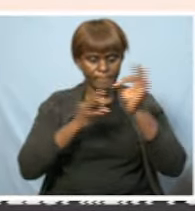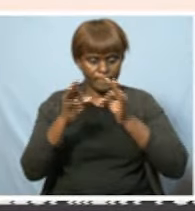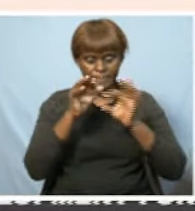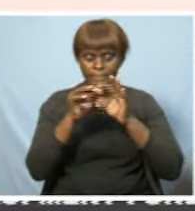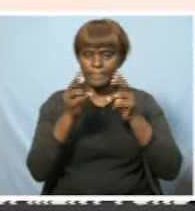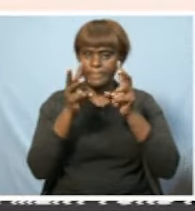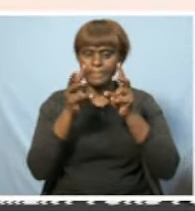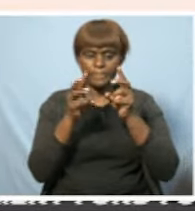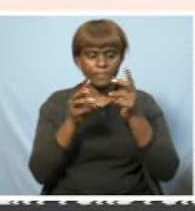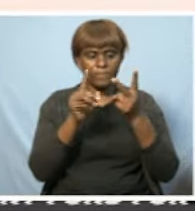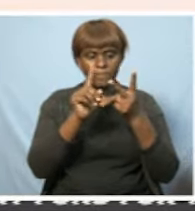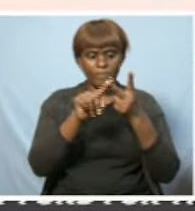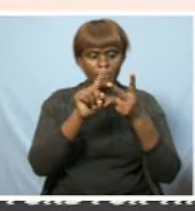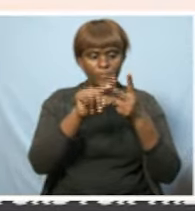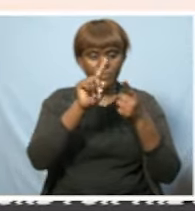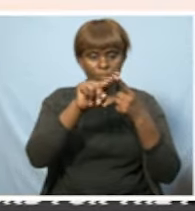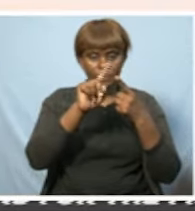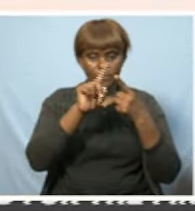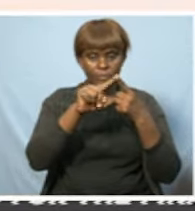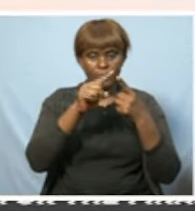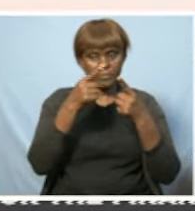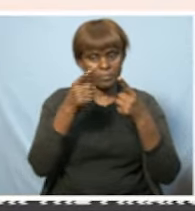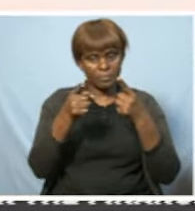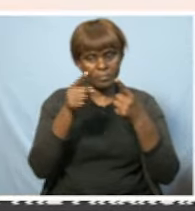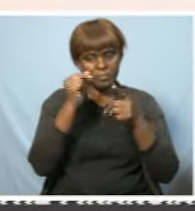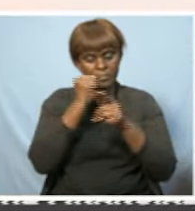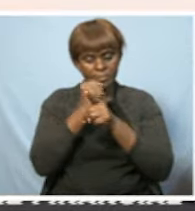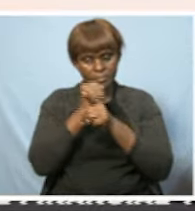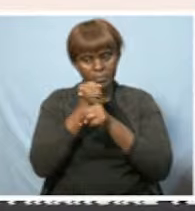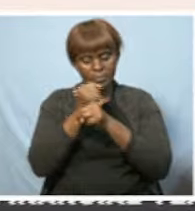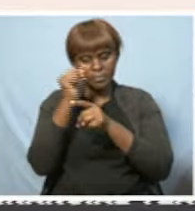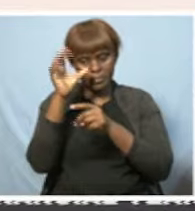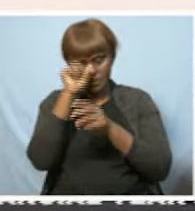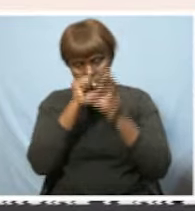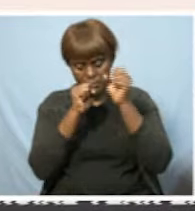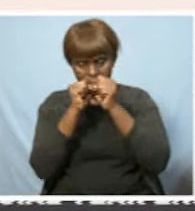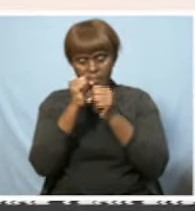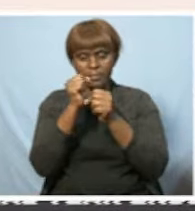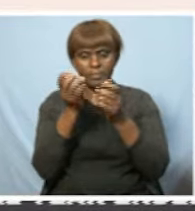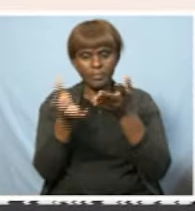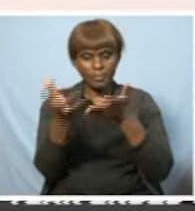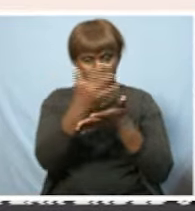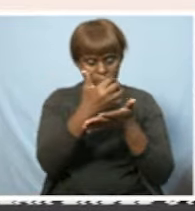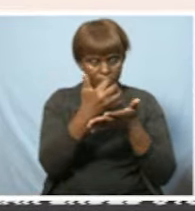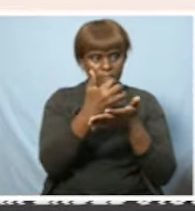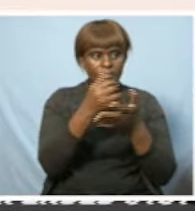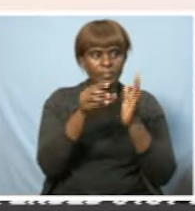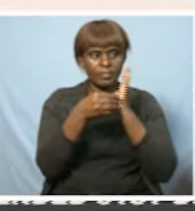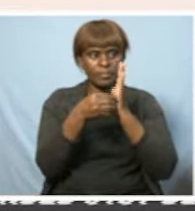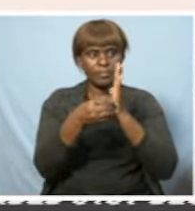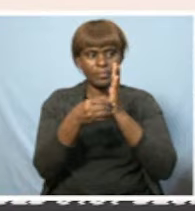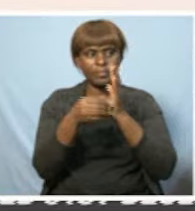The first was that we're also working on the assumption that the funds which we're receiving, which had been mopped, and as guided by